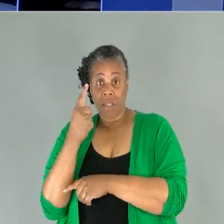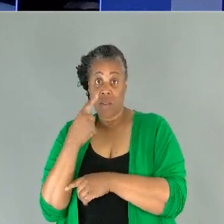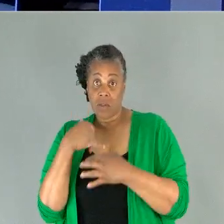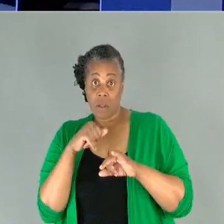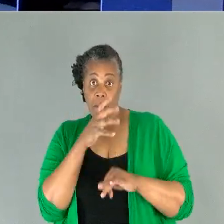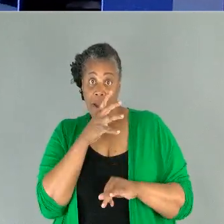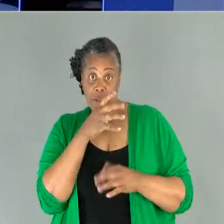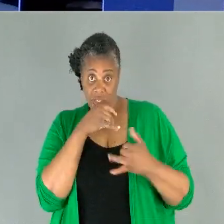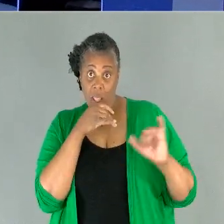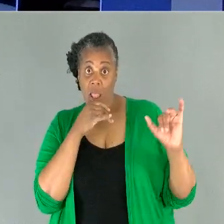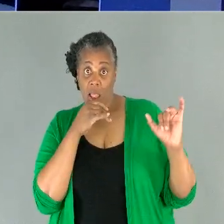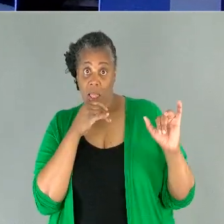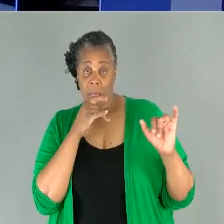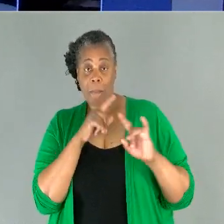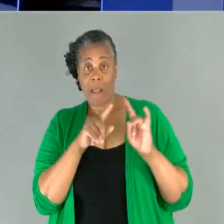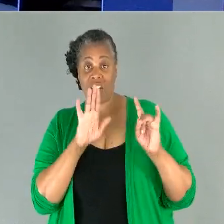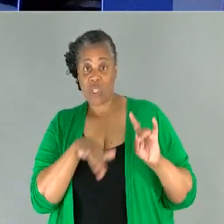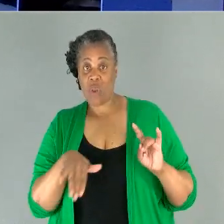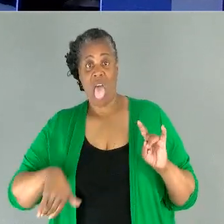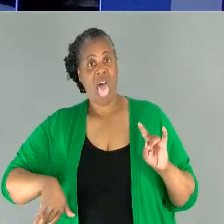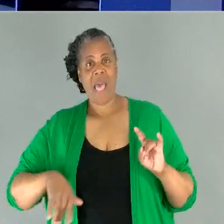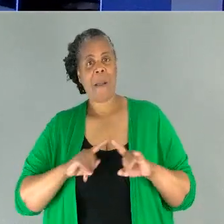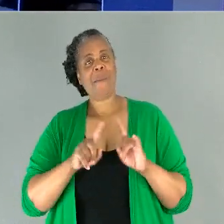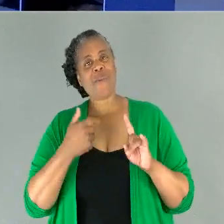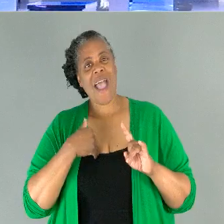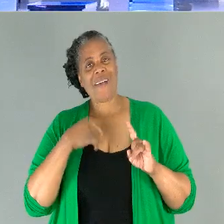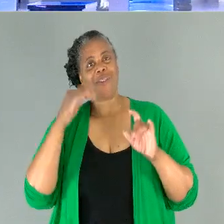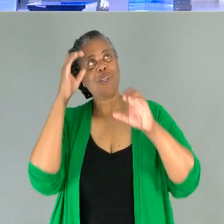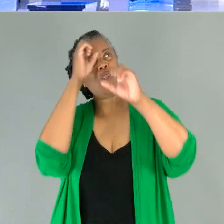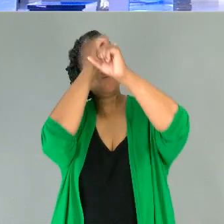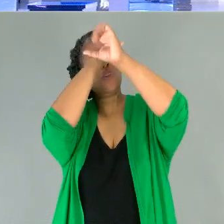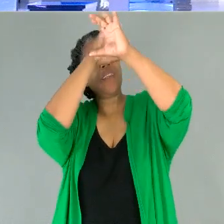Because you are pregnant with a dream.